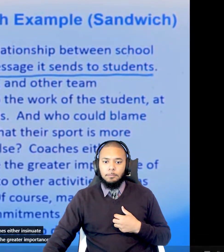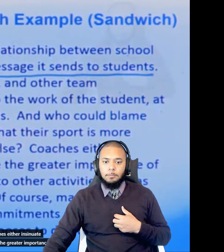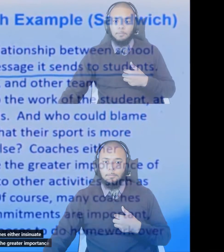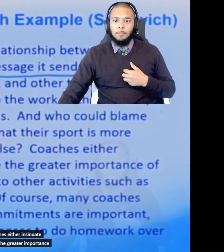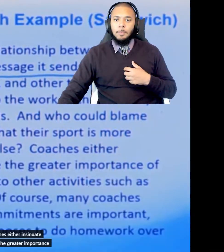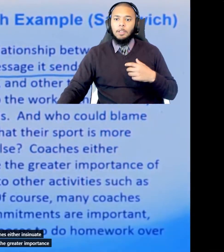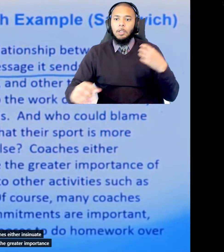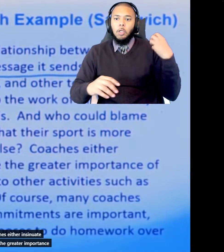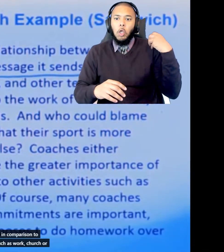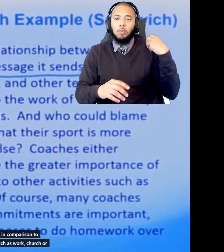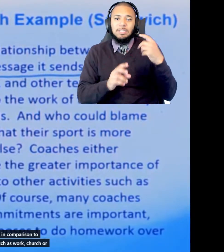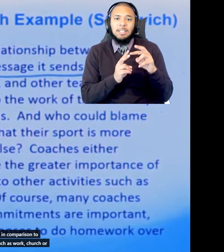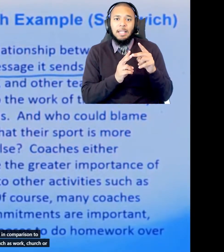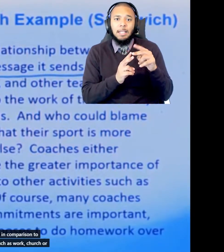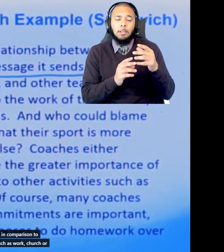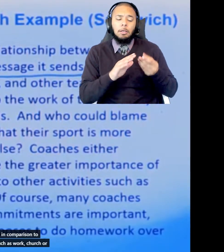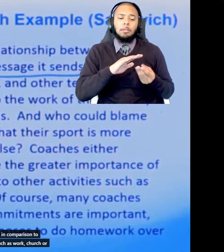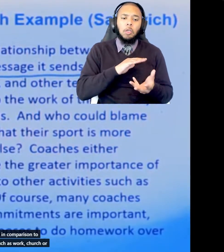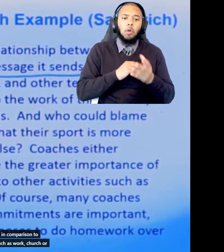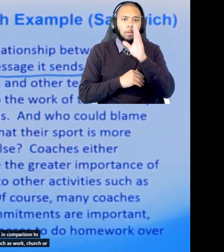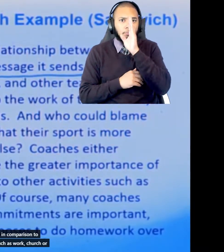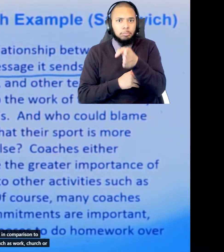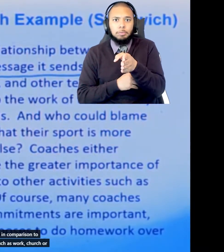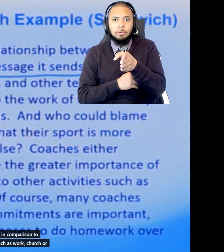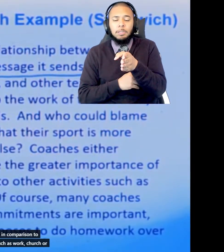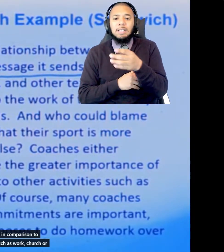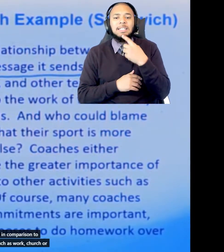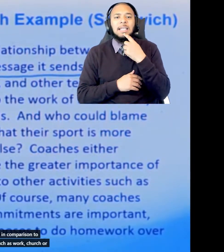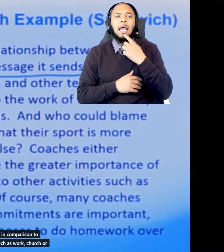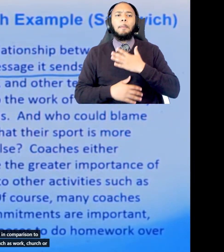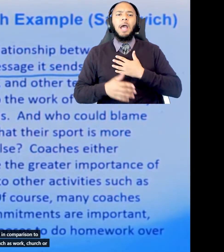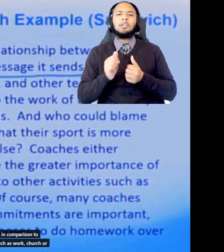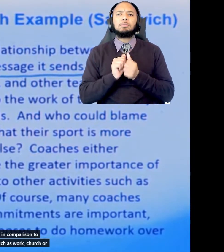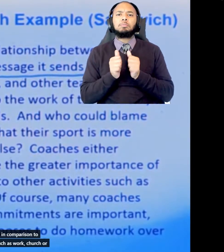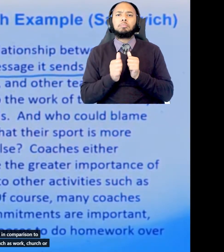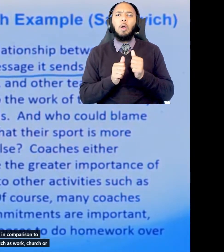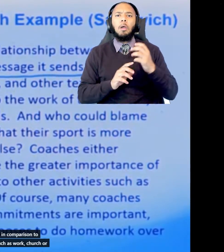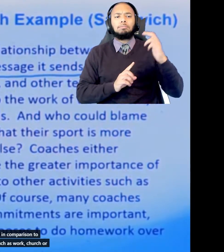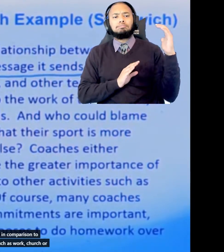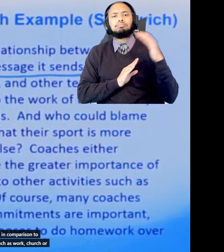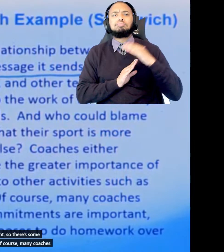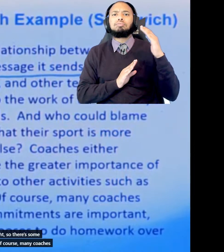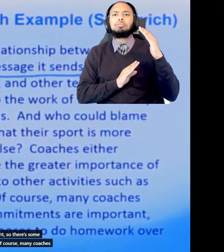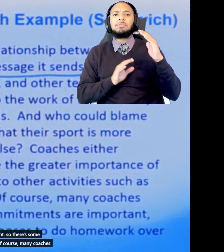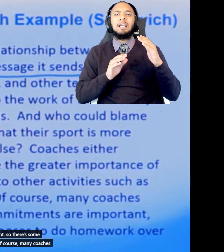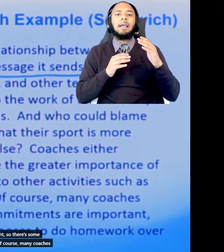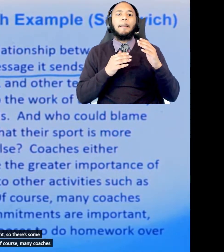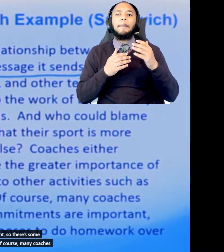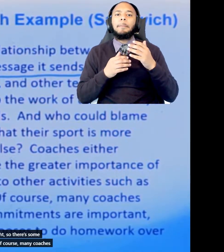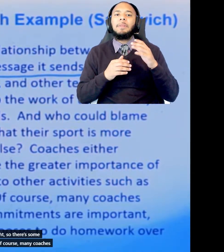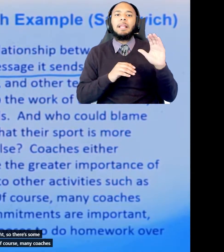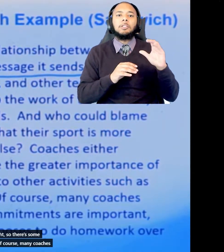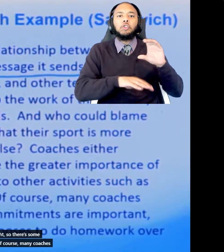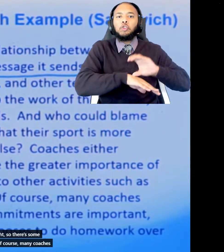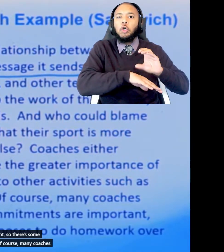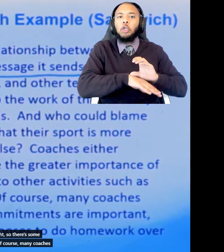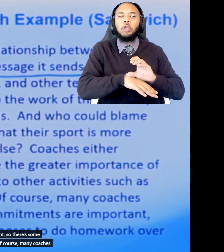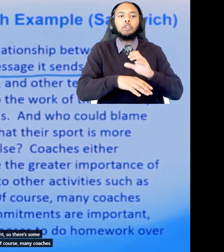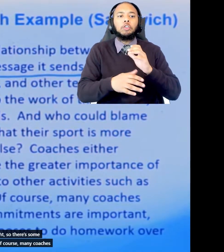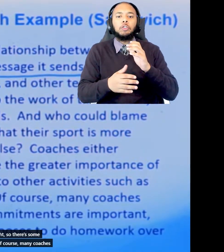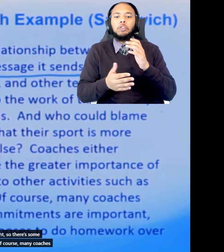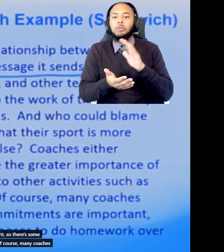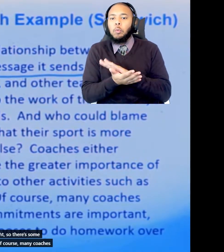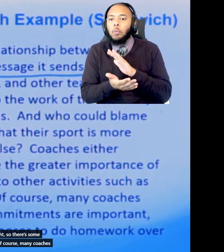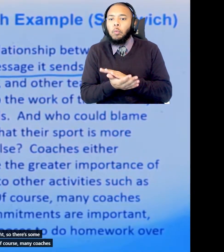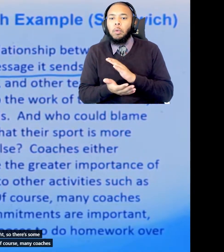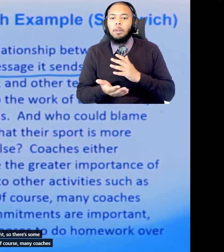state the greater importance of their sport in comparison to other activities such as work, church, or school. All right, so there's some more